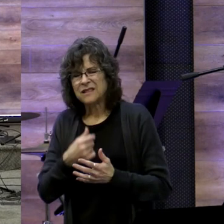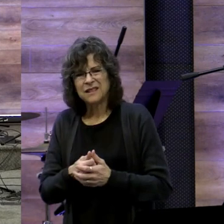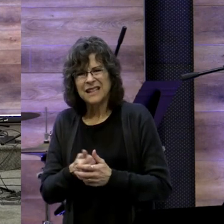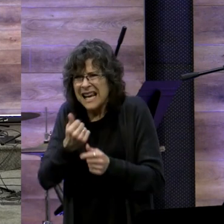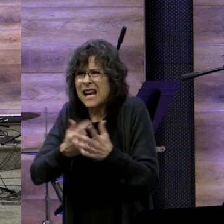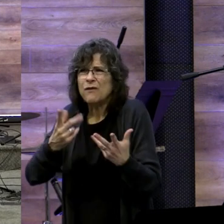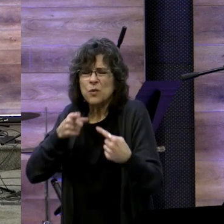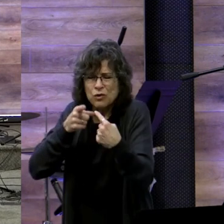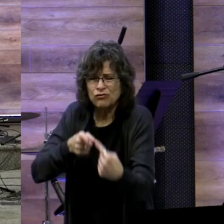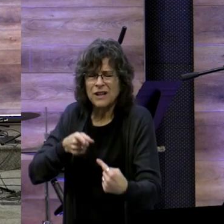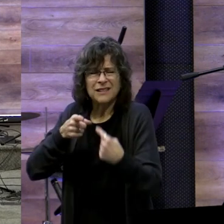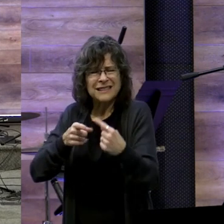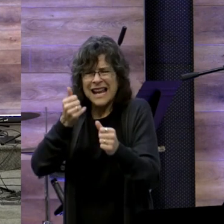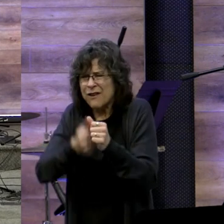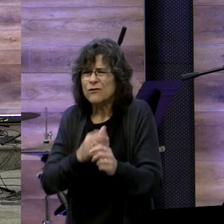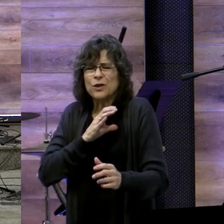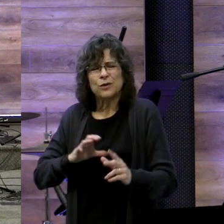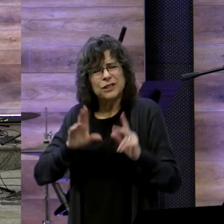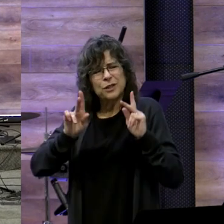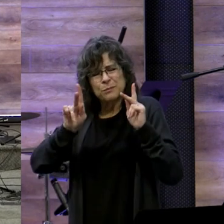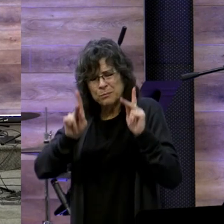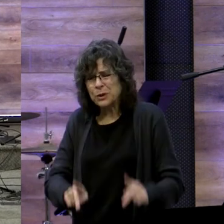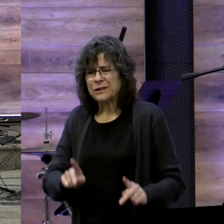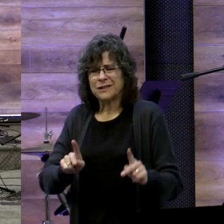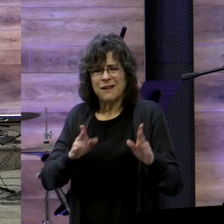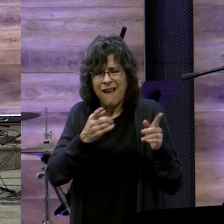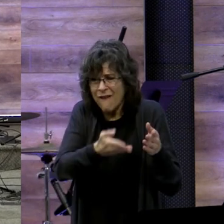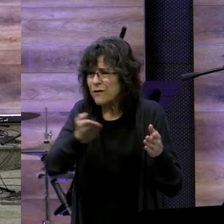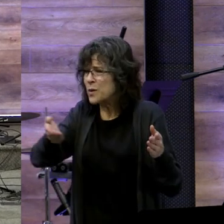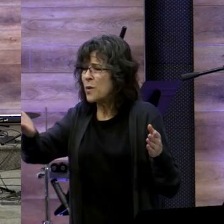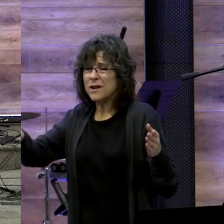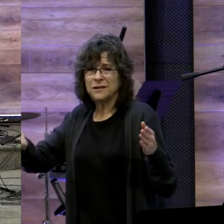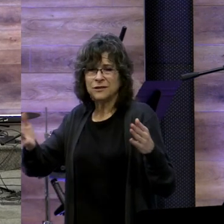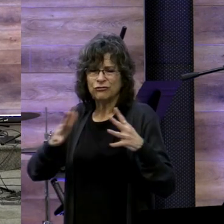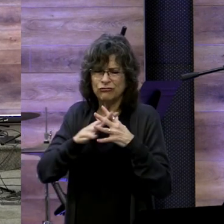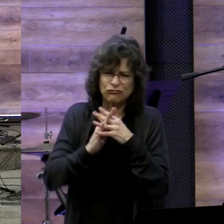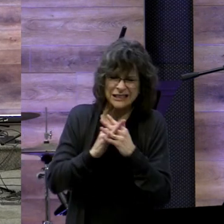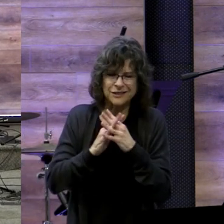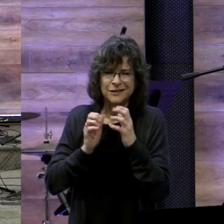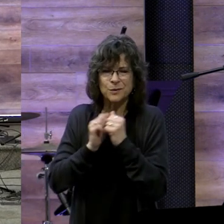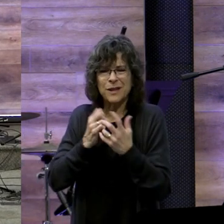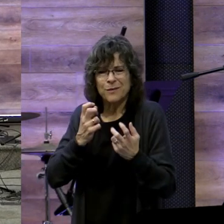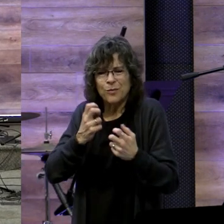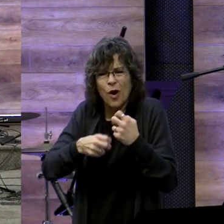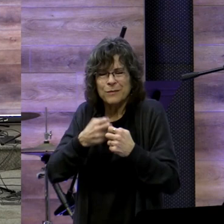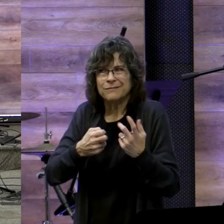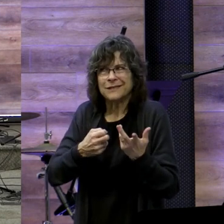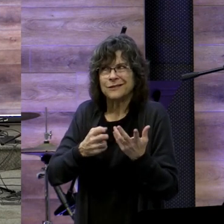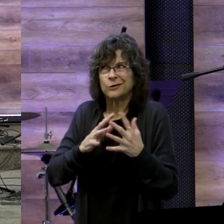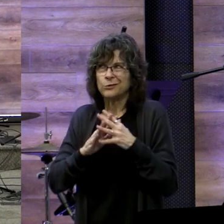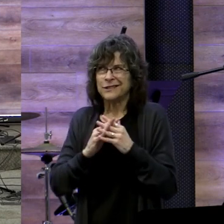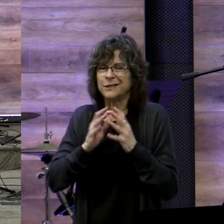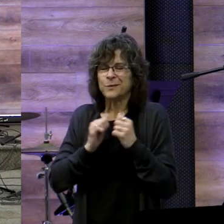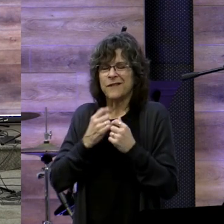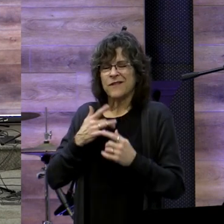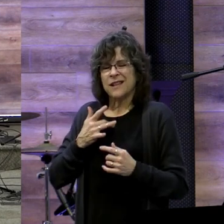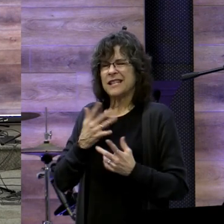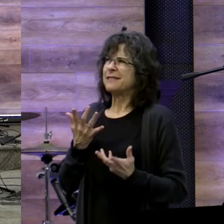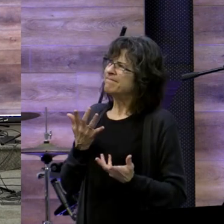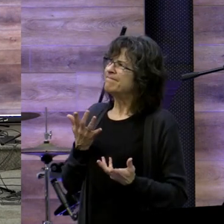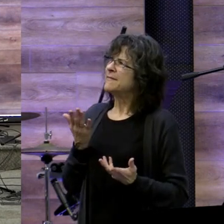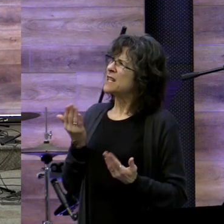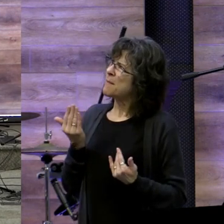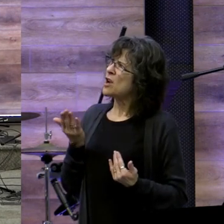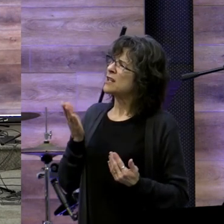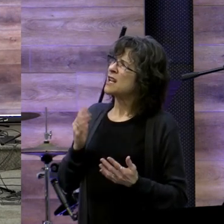Every Christian does. When God doesn't do what we think he should. When we pray